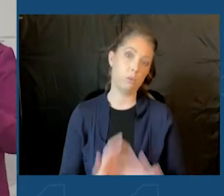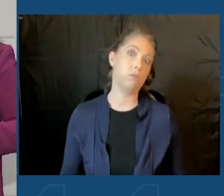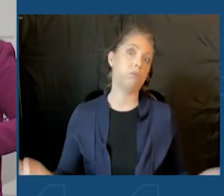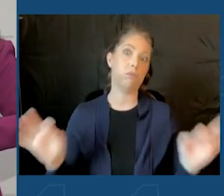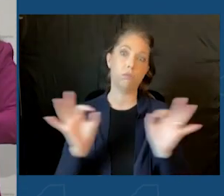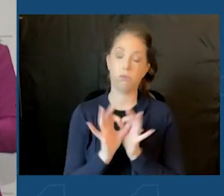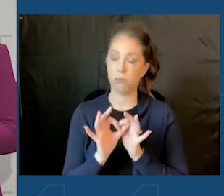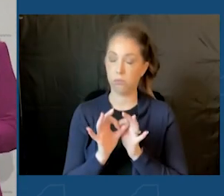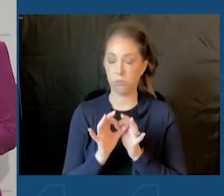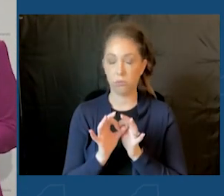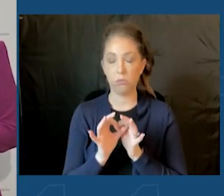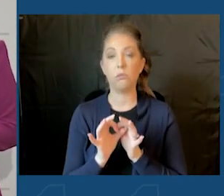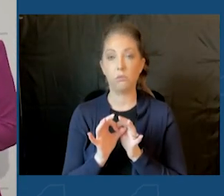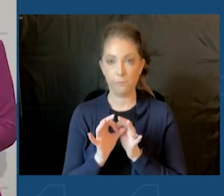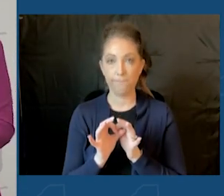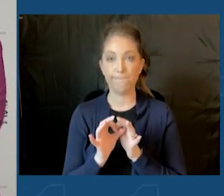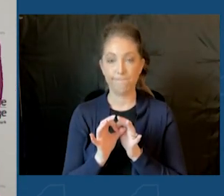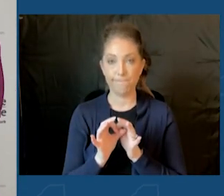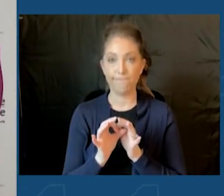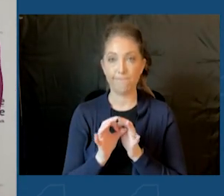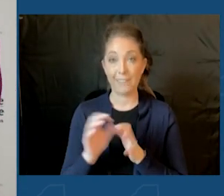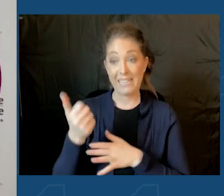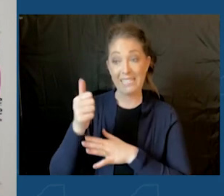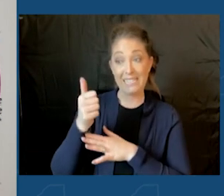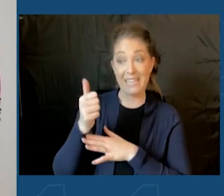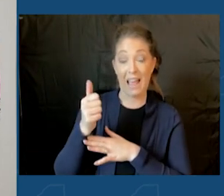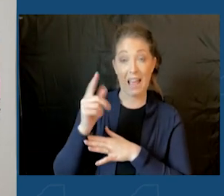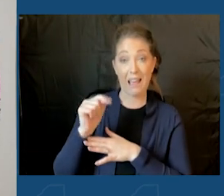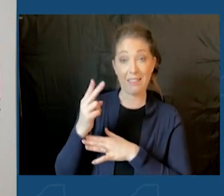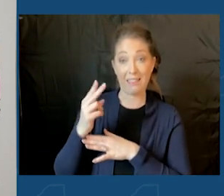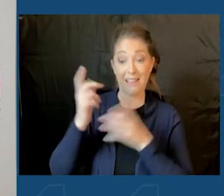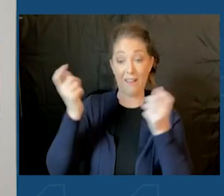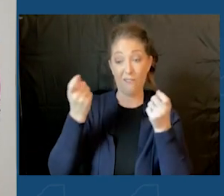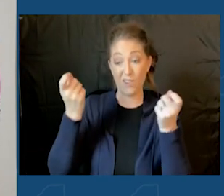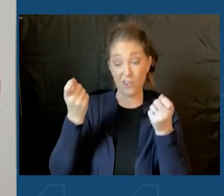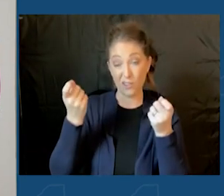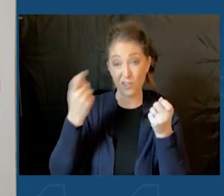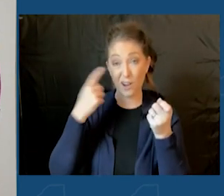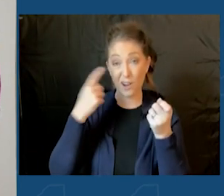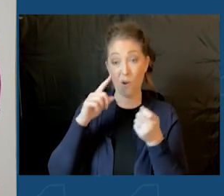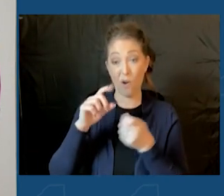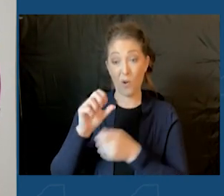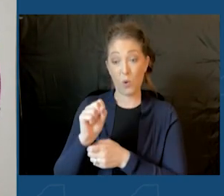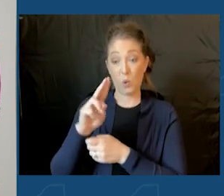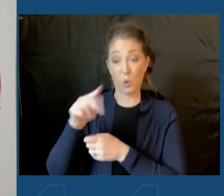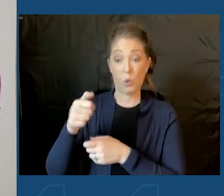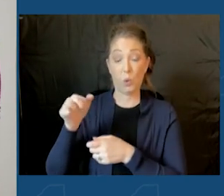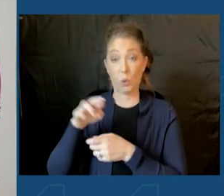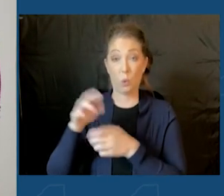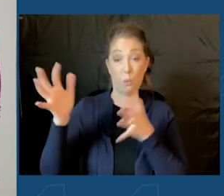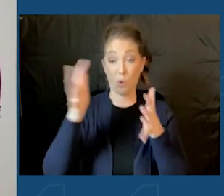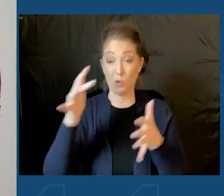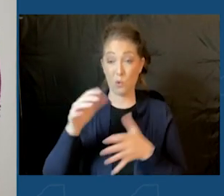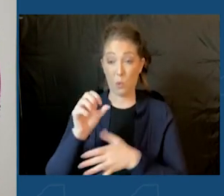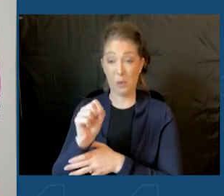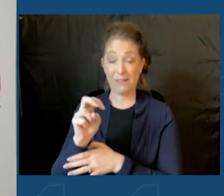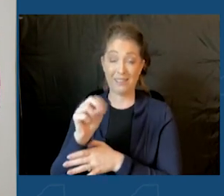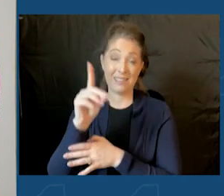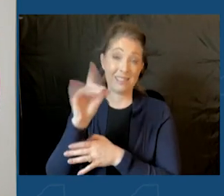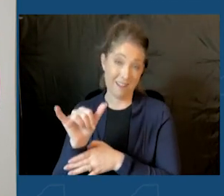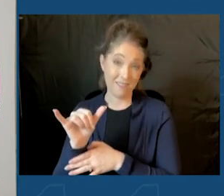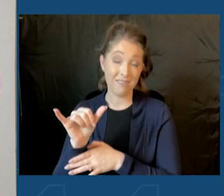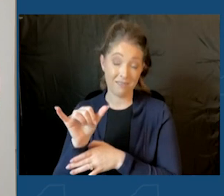approach, as the governor mentioned, the 10th anniversary of Superstorm Sandy that absolutely devastated us here. And there's still families that